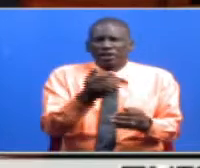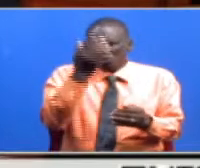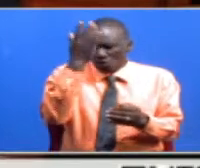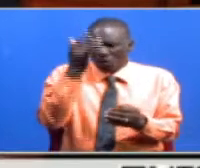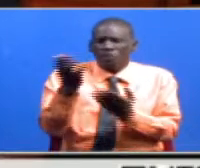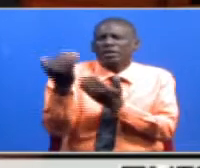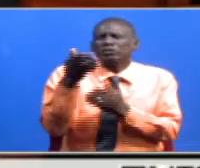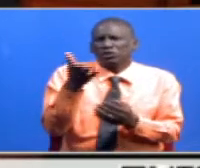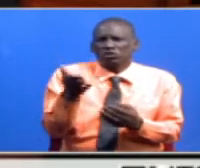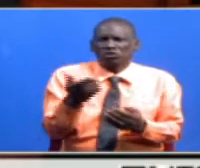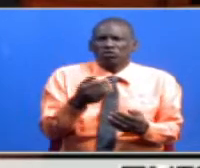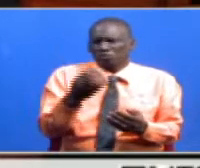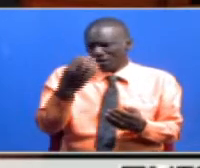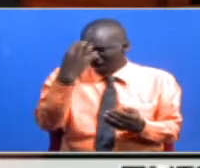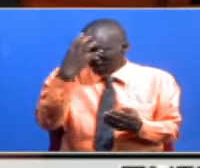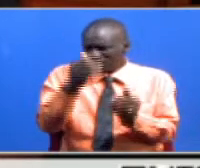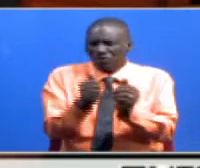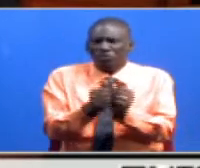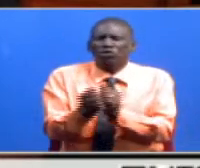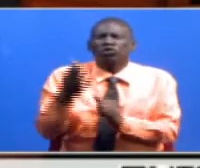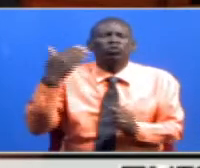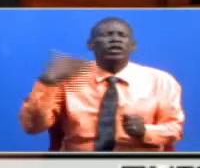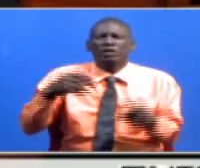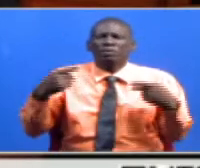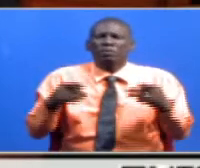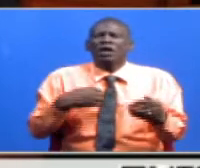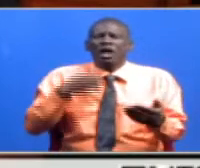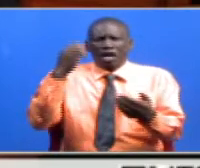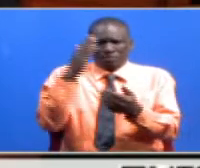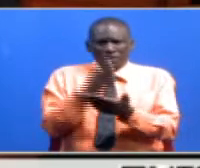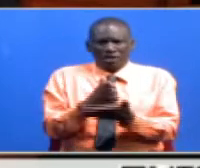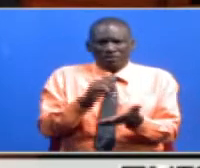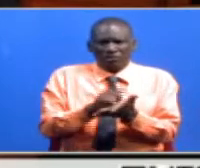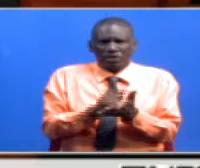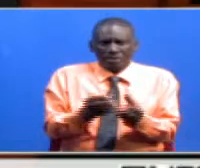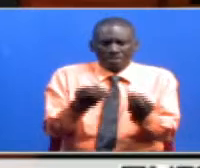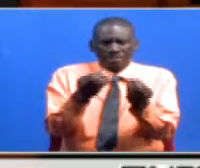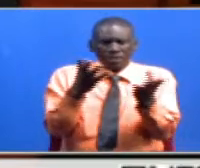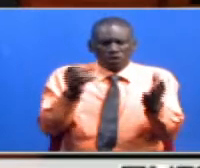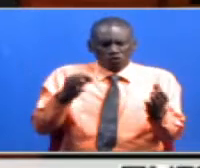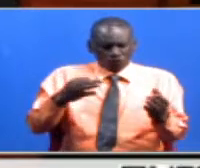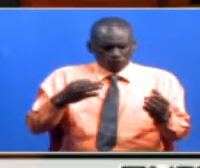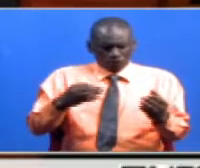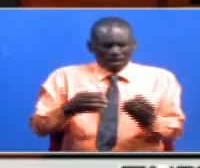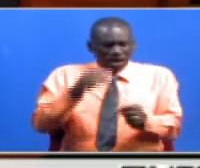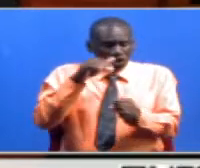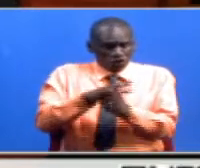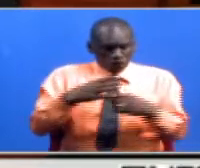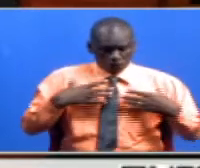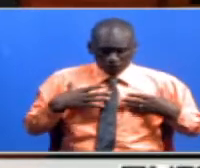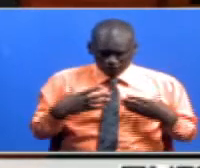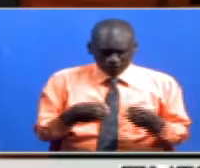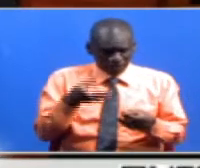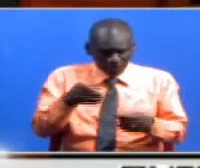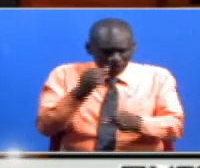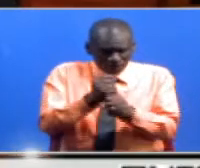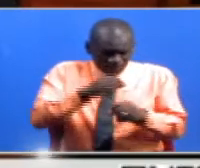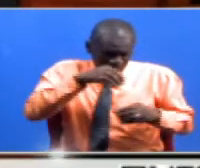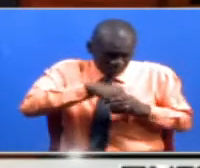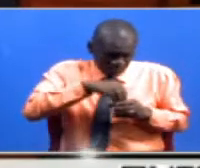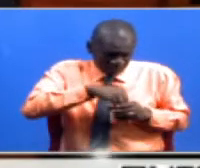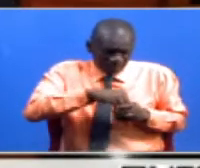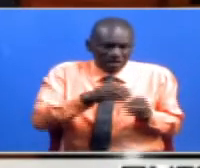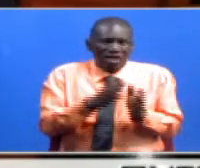have anger, to hate people. But I believe that most of my healing has happened internally and outside because